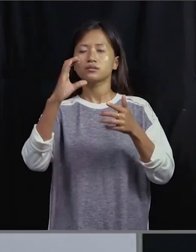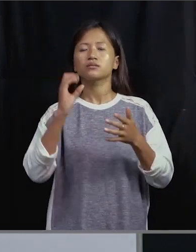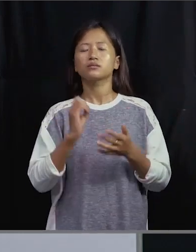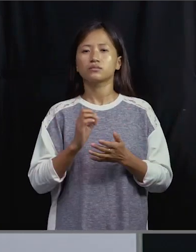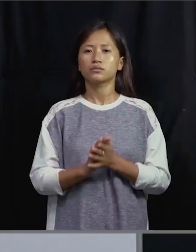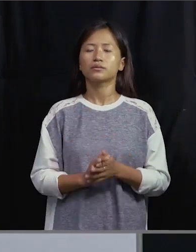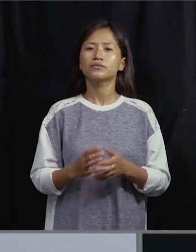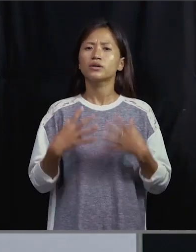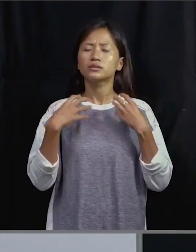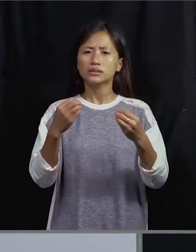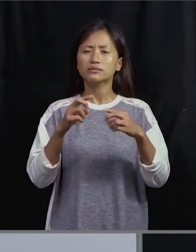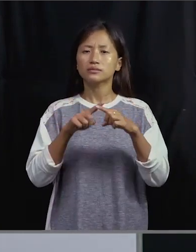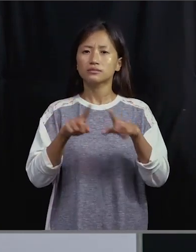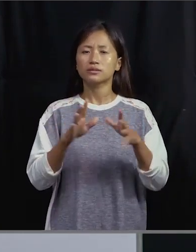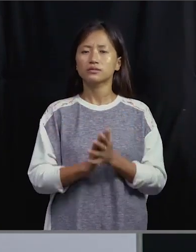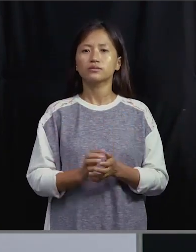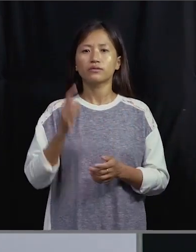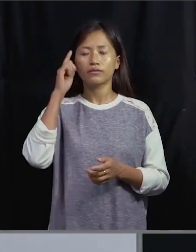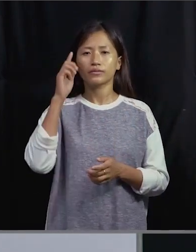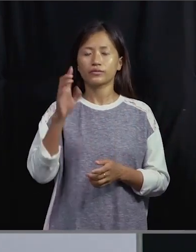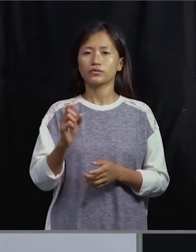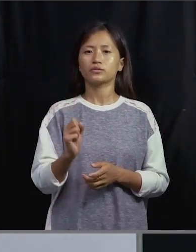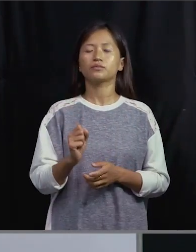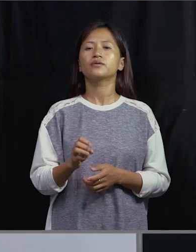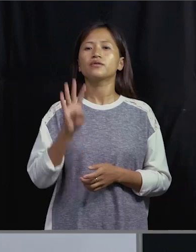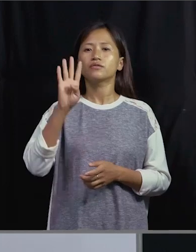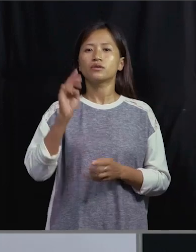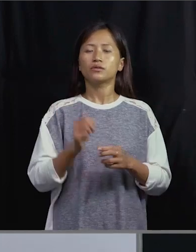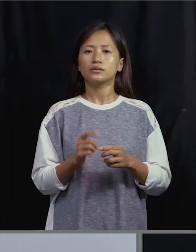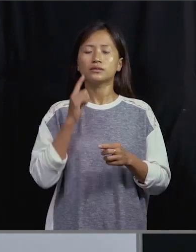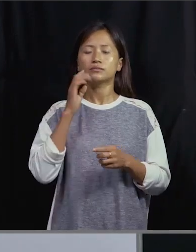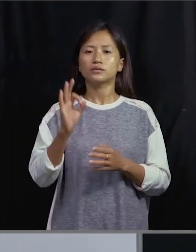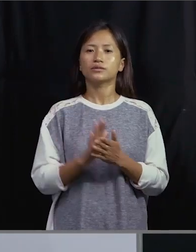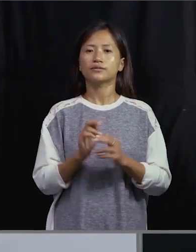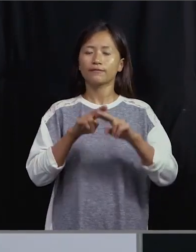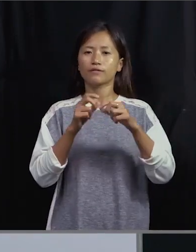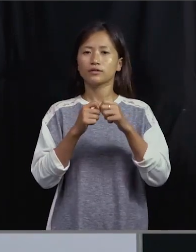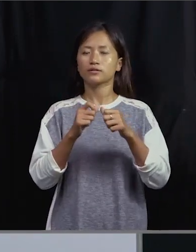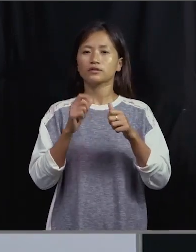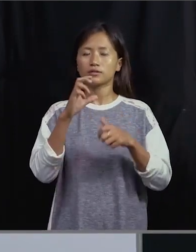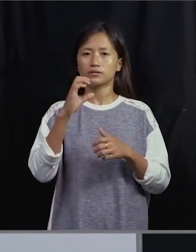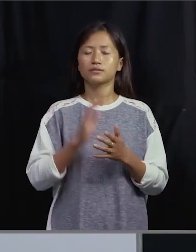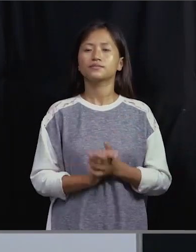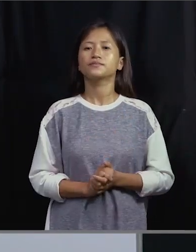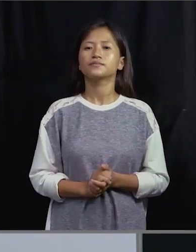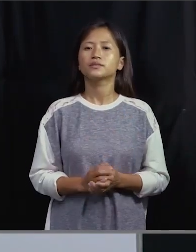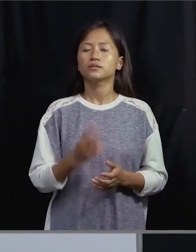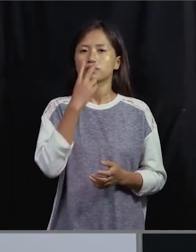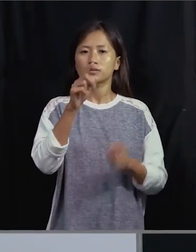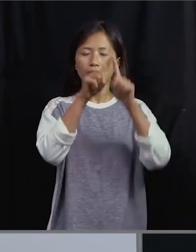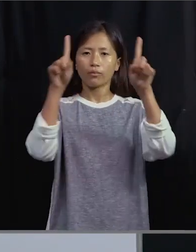say demand, you have to remember four important factors. You please look at the board: